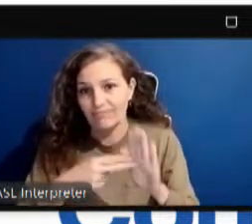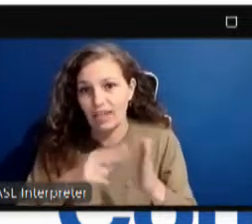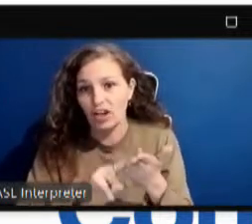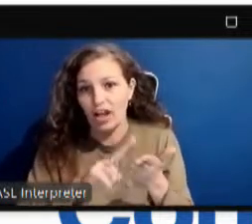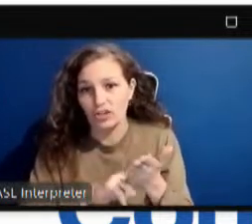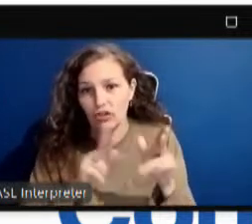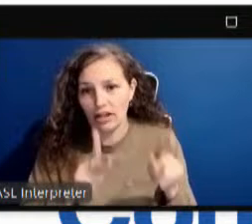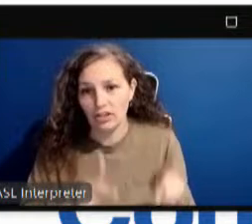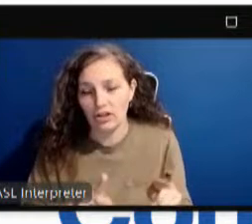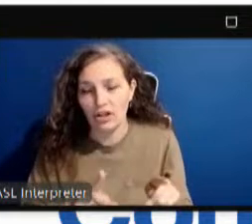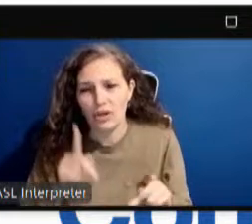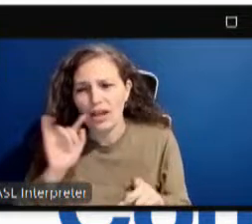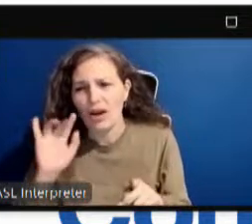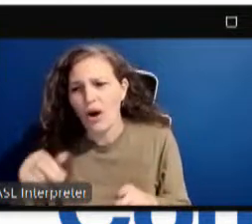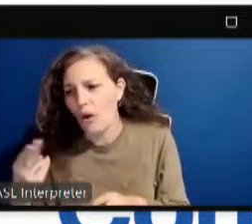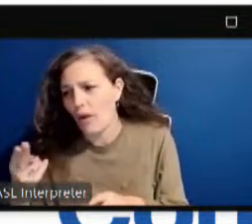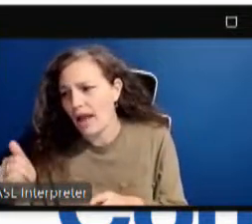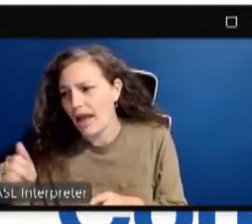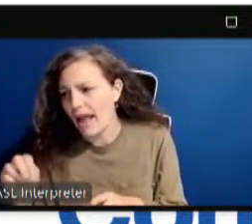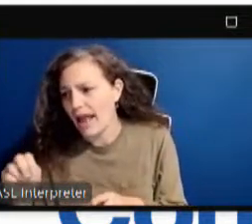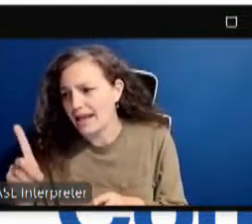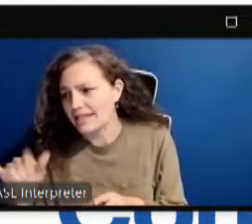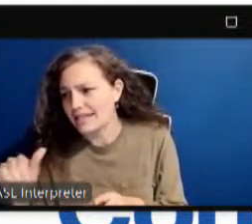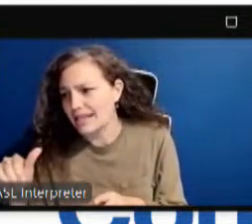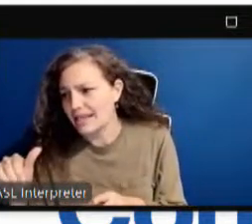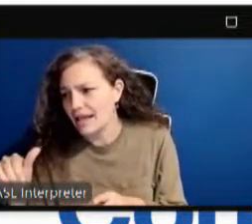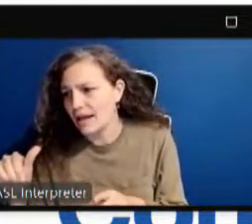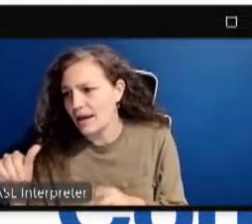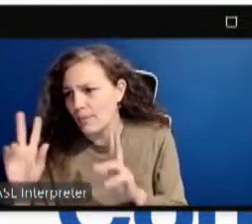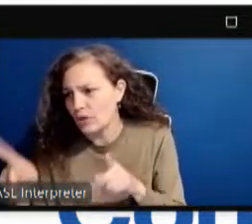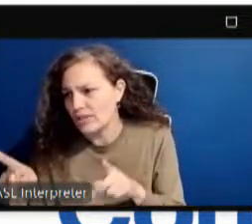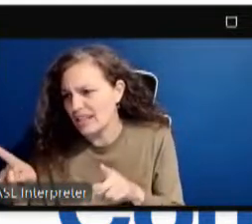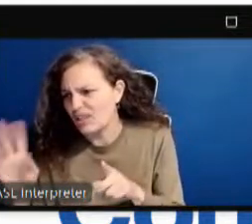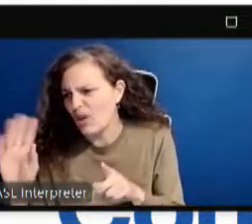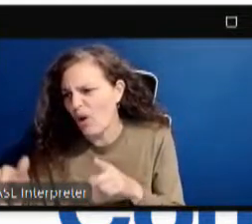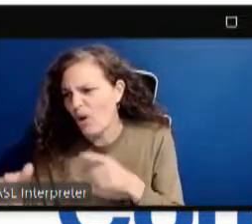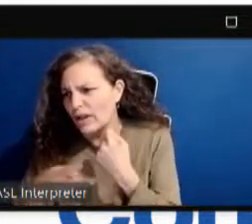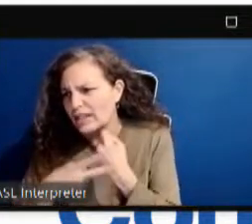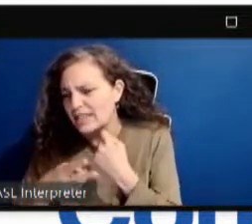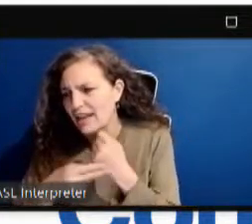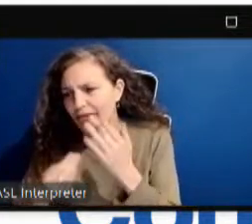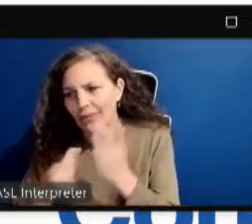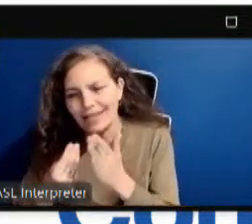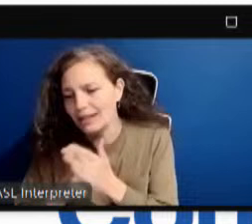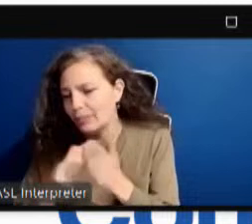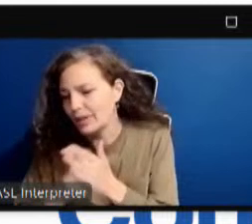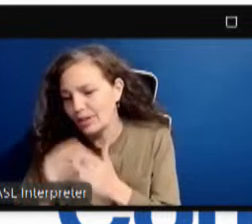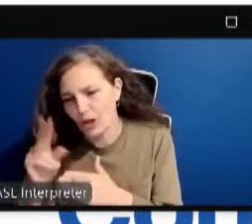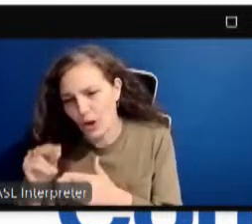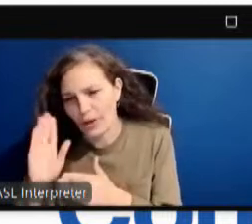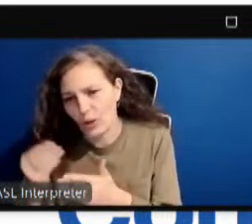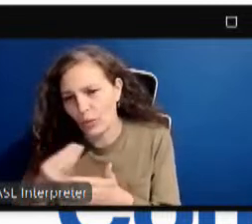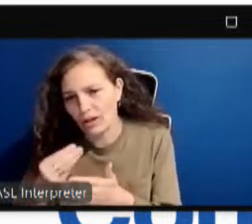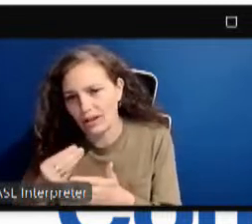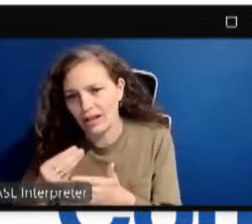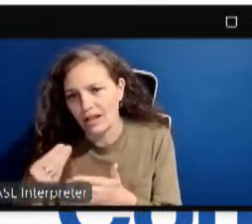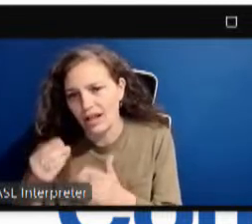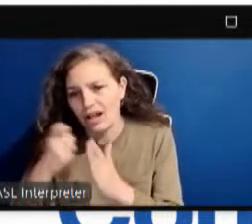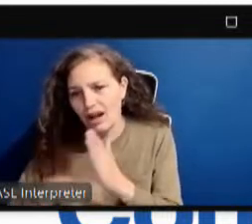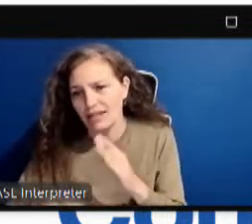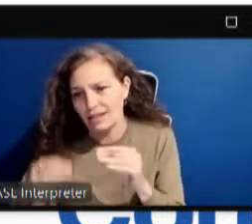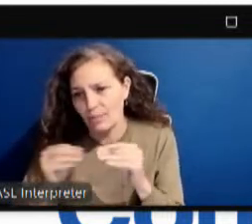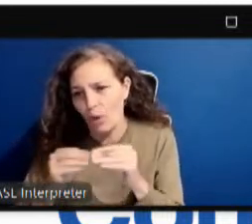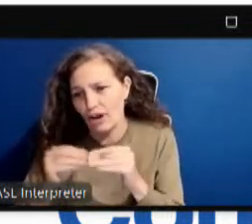a handyman or an unlicensed person may save them money, but it could cost you more at the end or in the long run. So how to choose the right contractor.